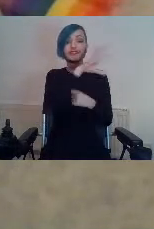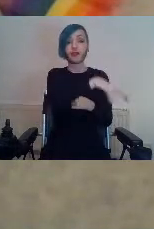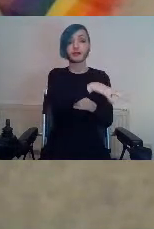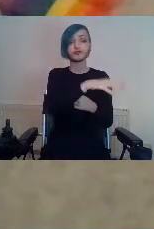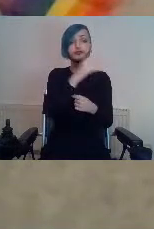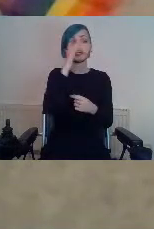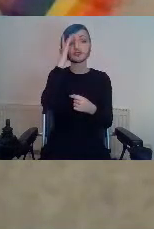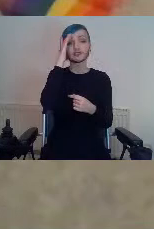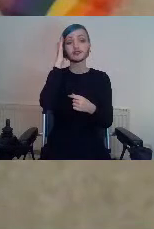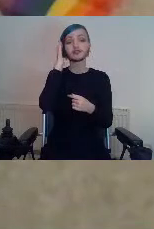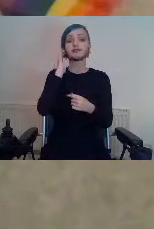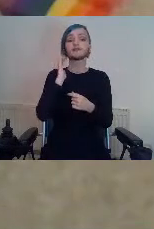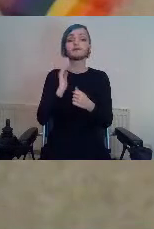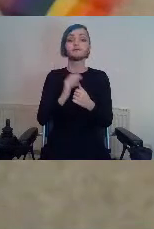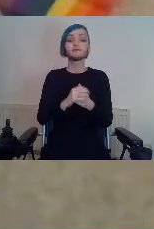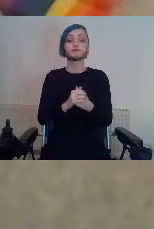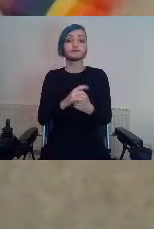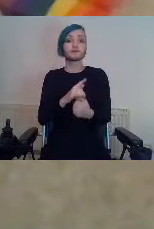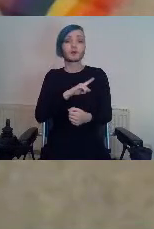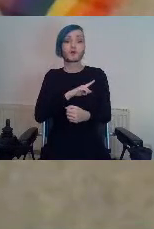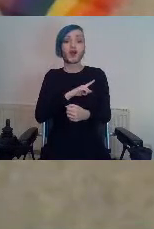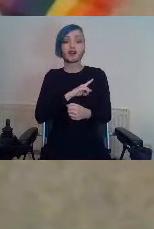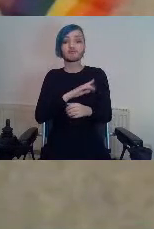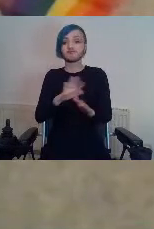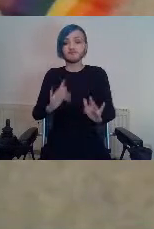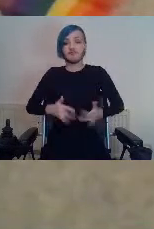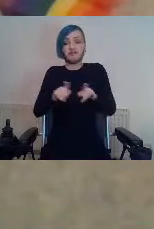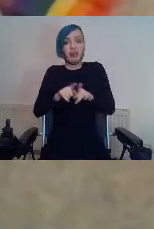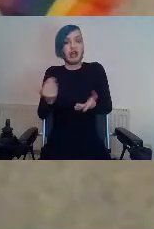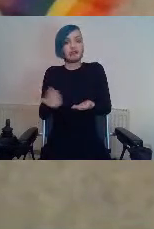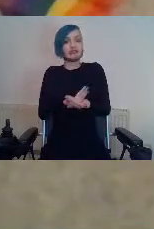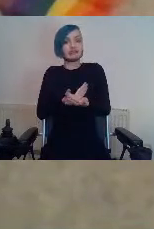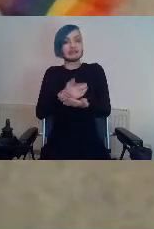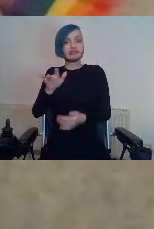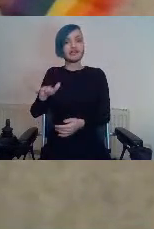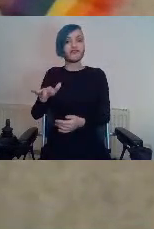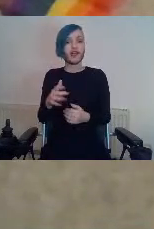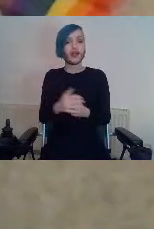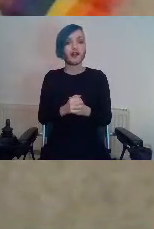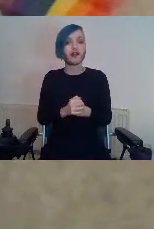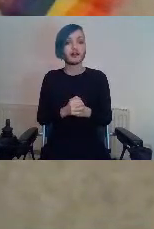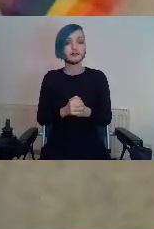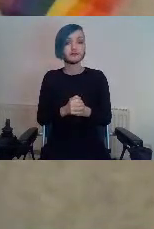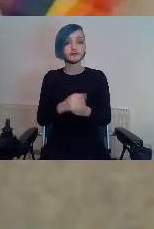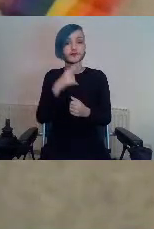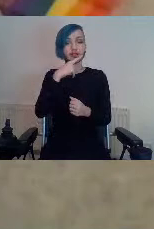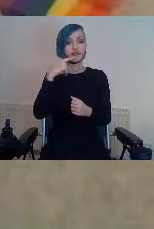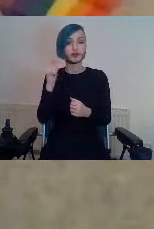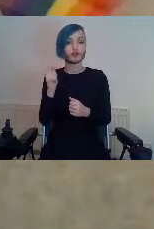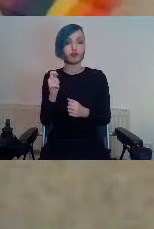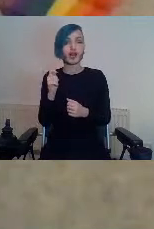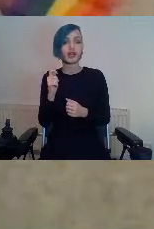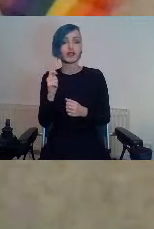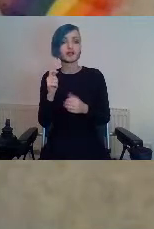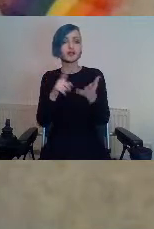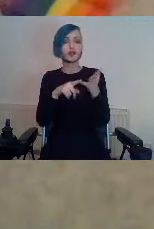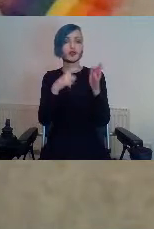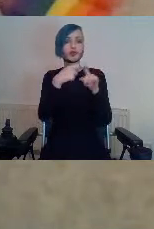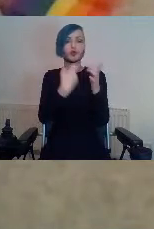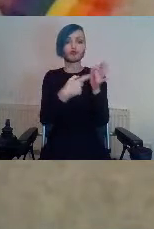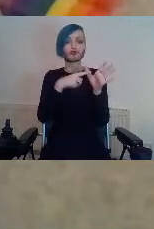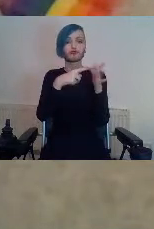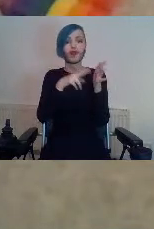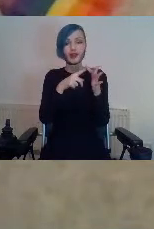just to feel safe and to stay safe there. But at the same time, we have a lot of